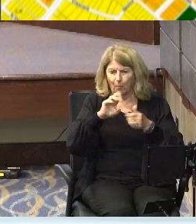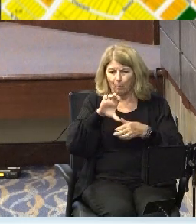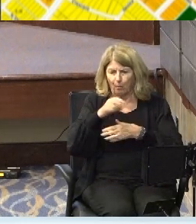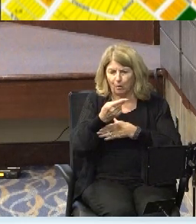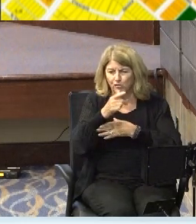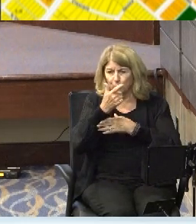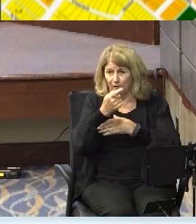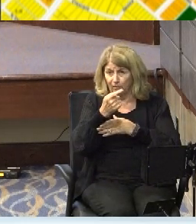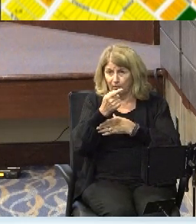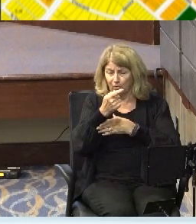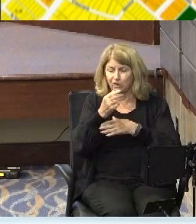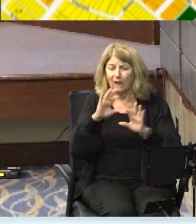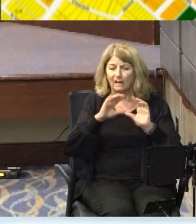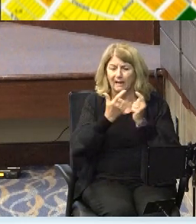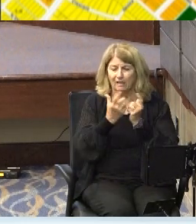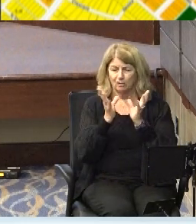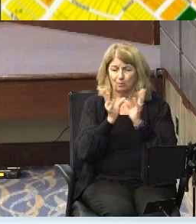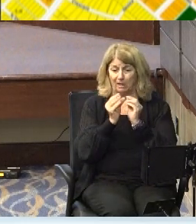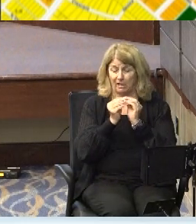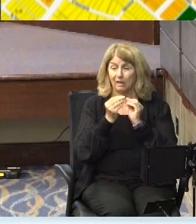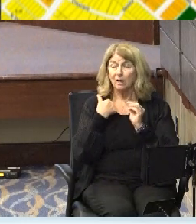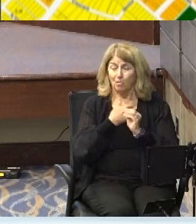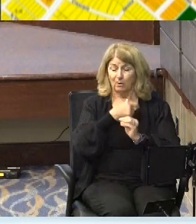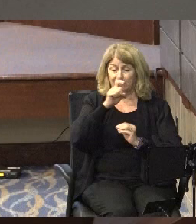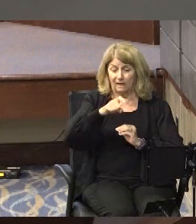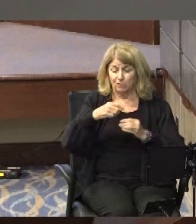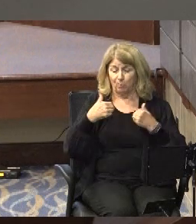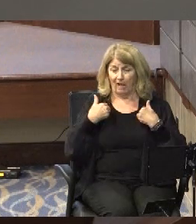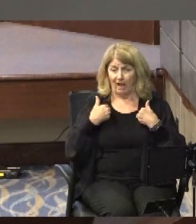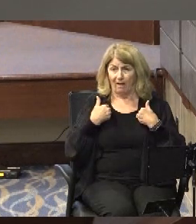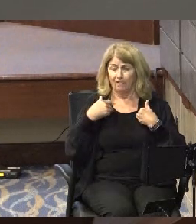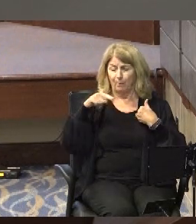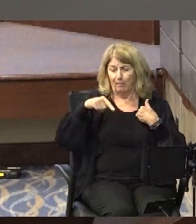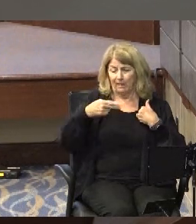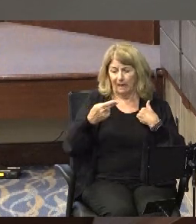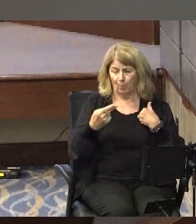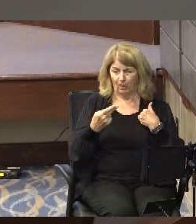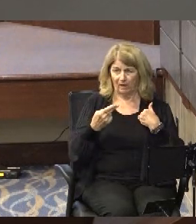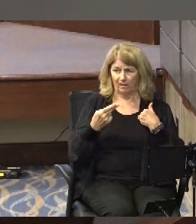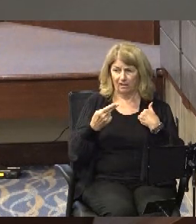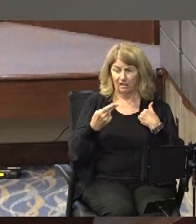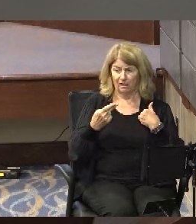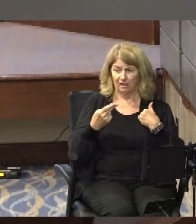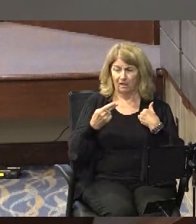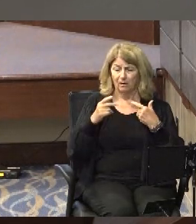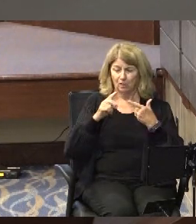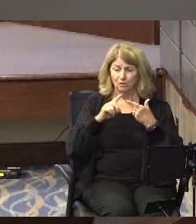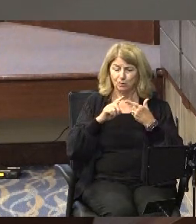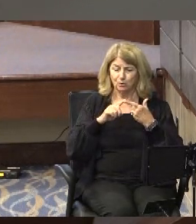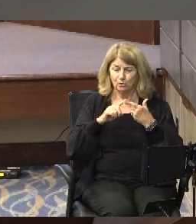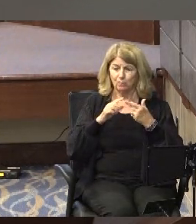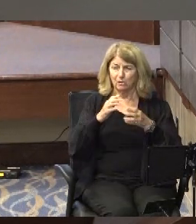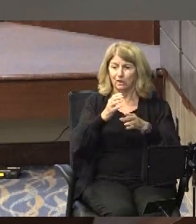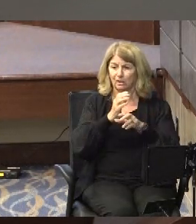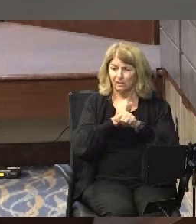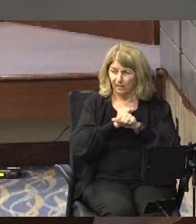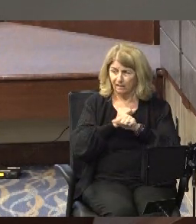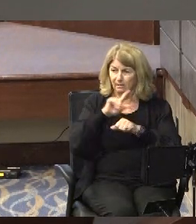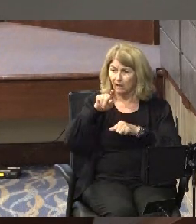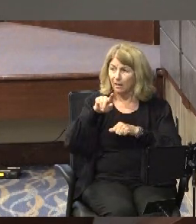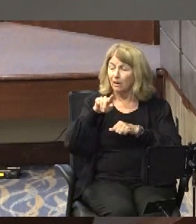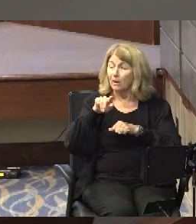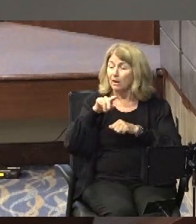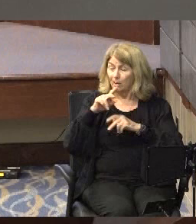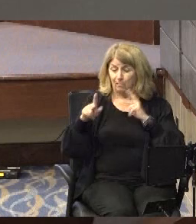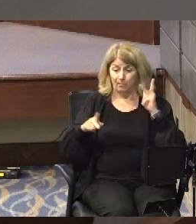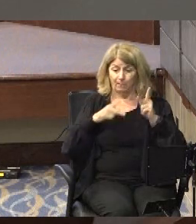meeting. We will need to have a public hearing to get public comment from anybody that wants